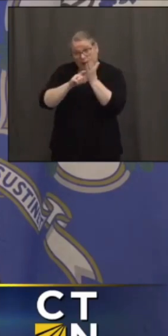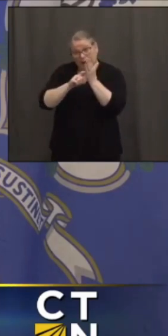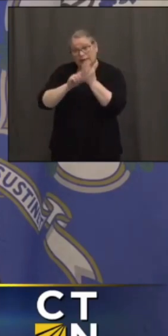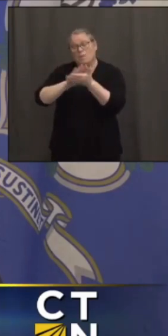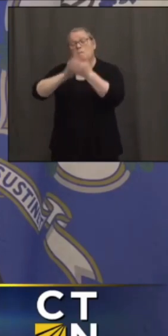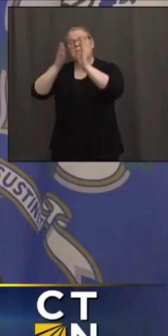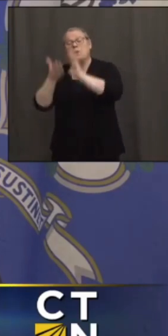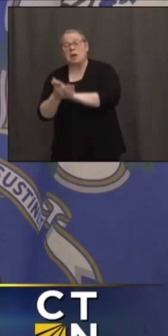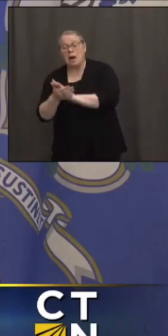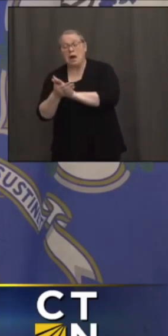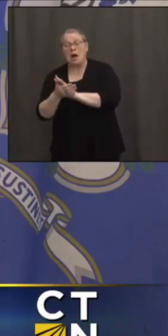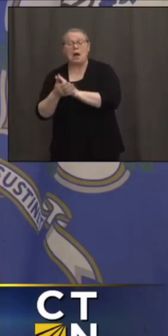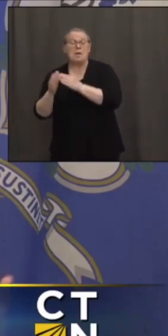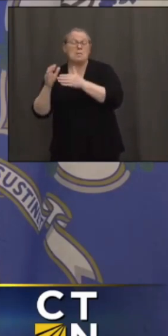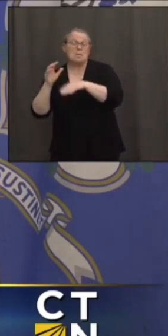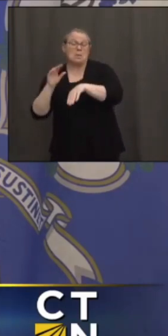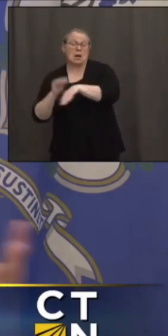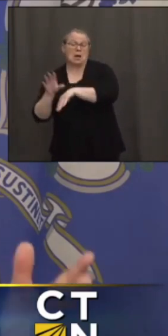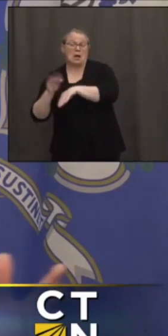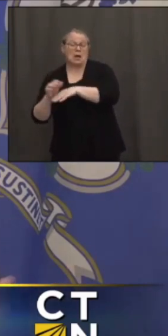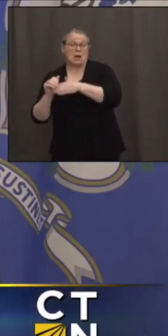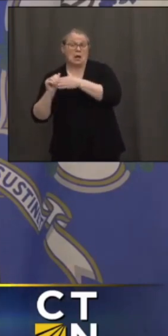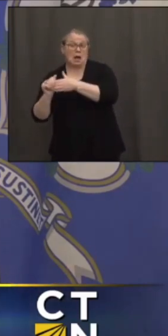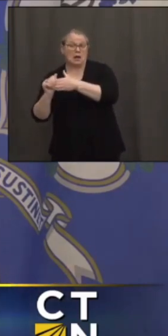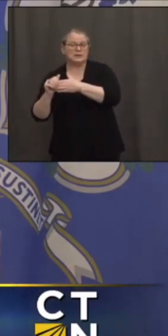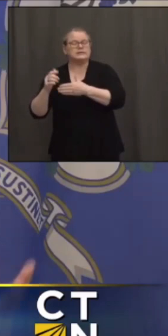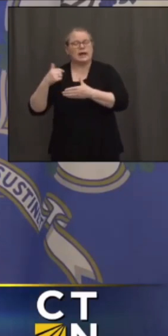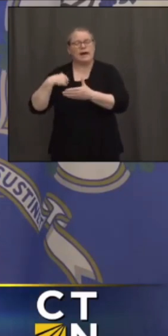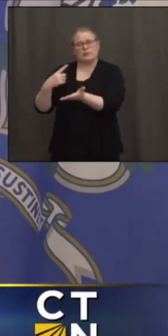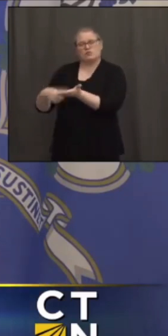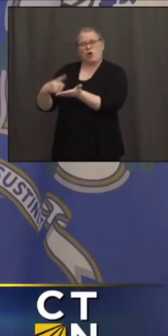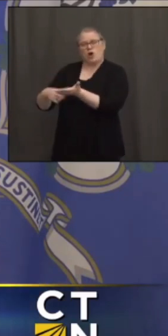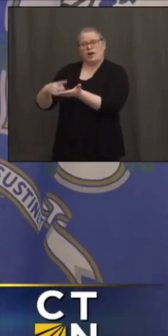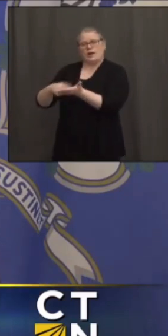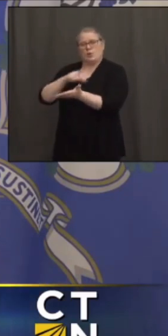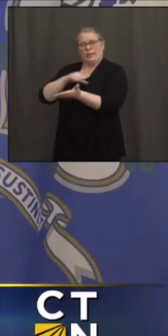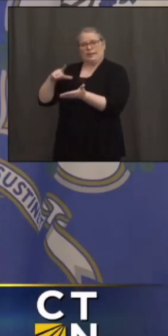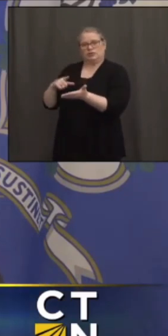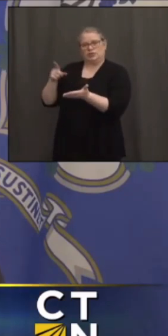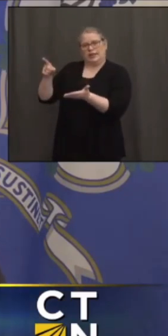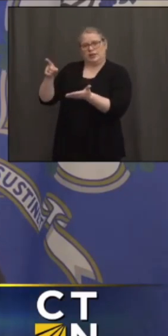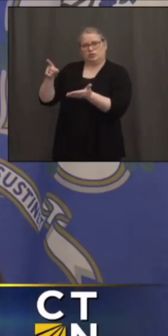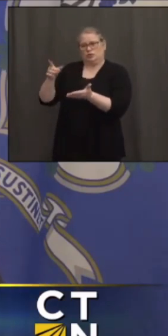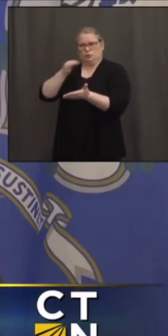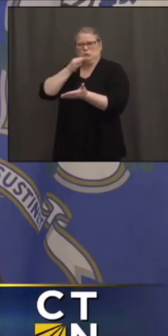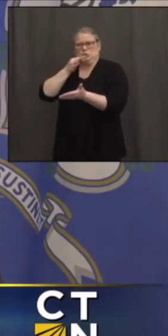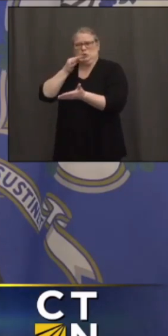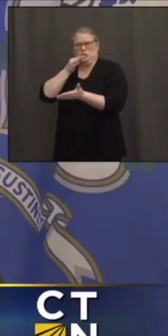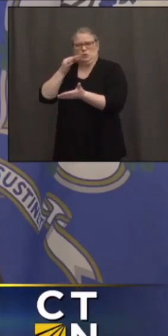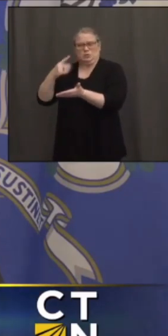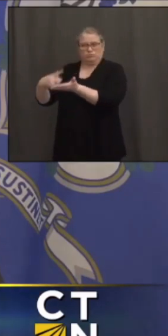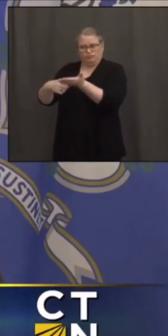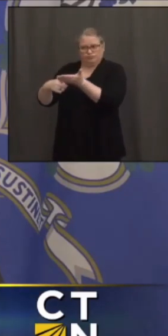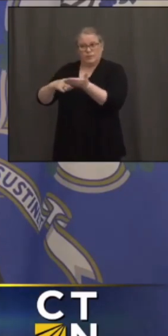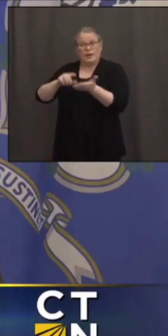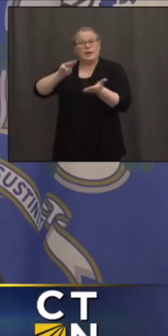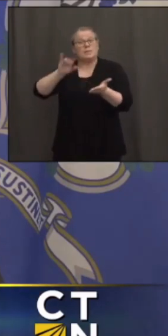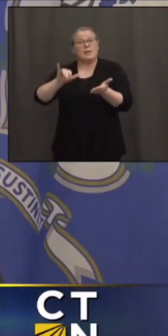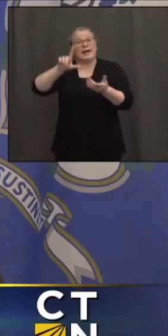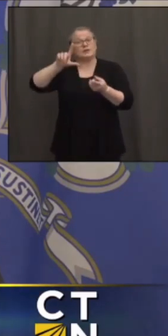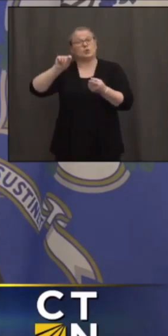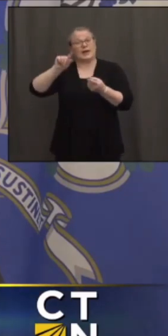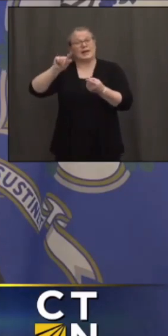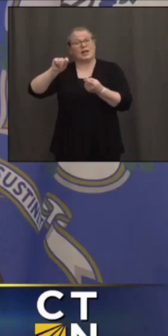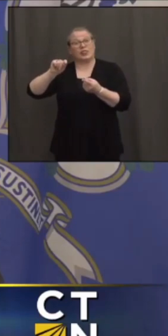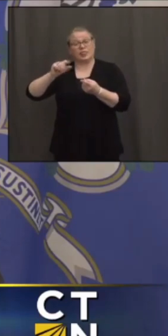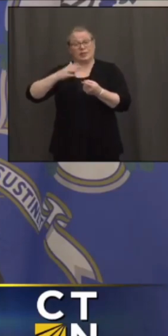some discussions with the legislative leaders. They're weighing in. May 20th, the executive orders, are even more subject to their